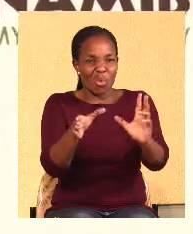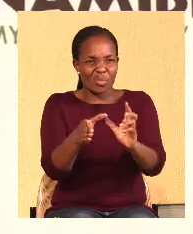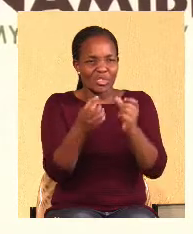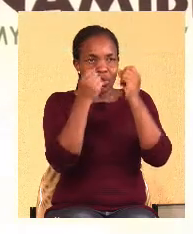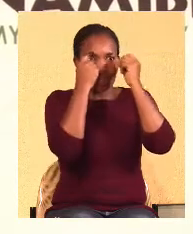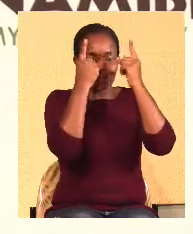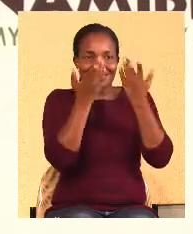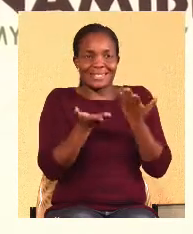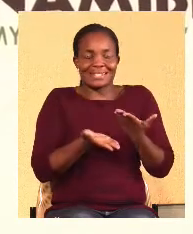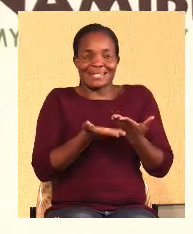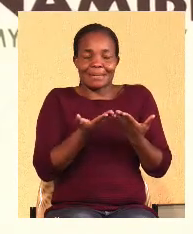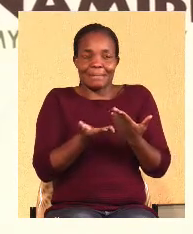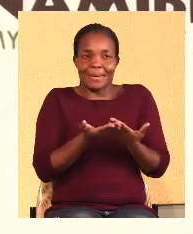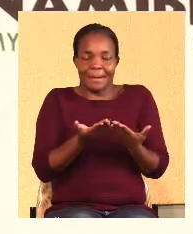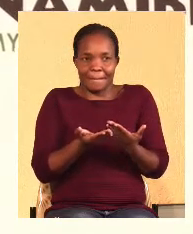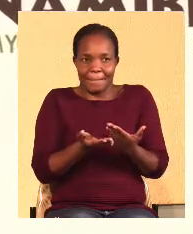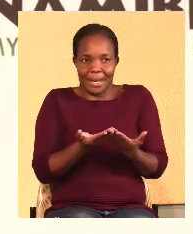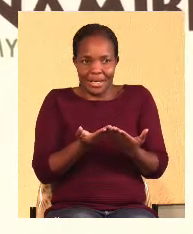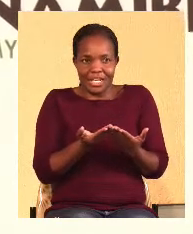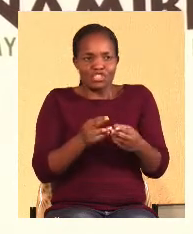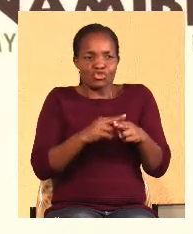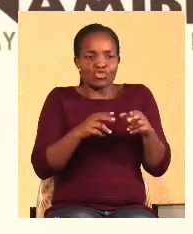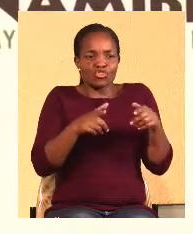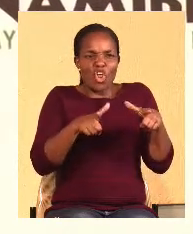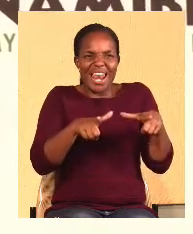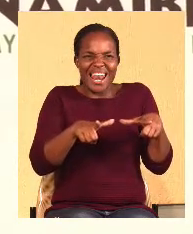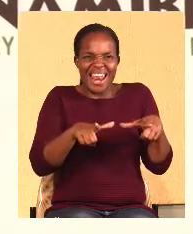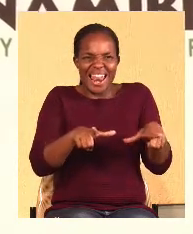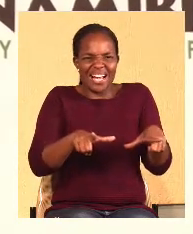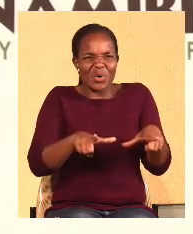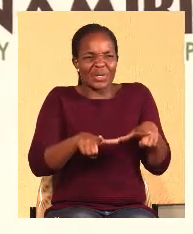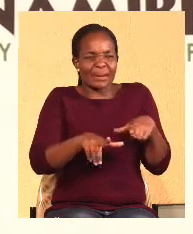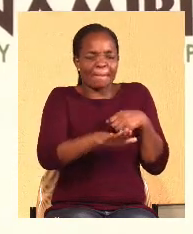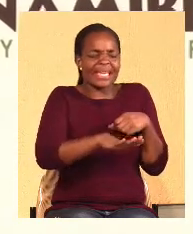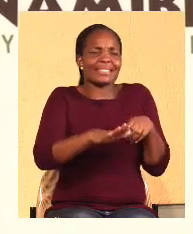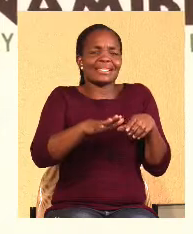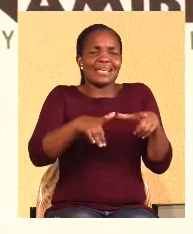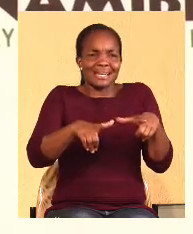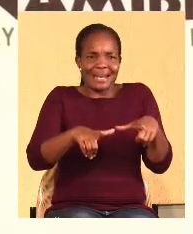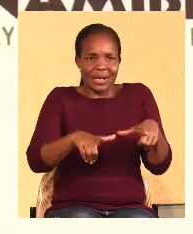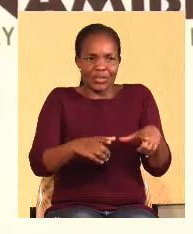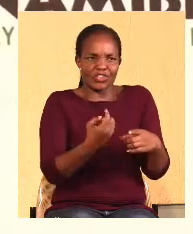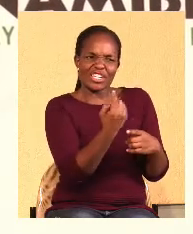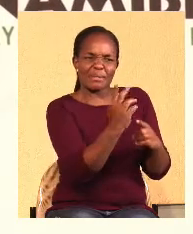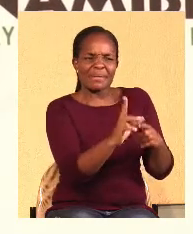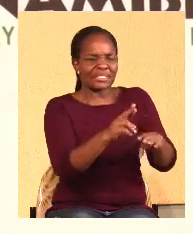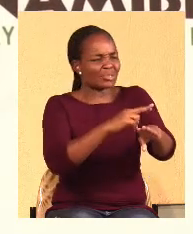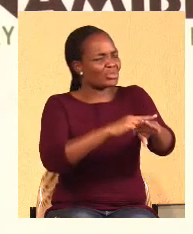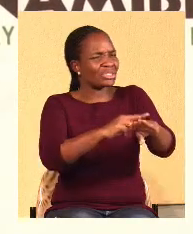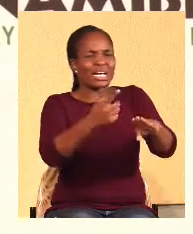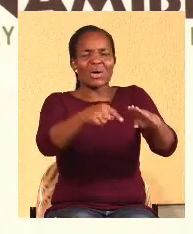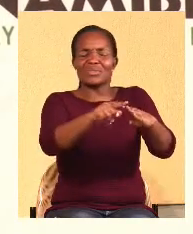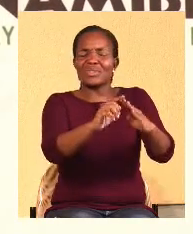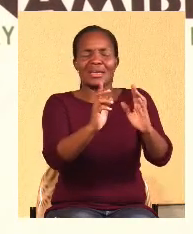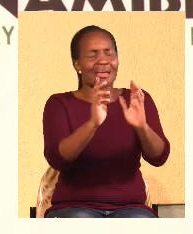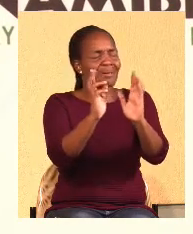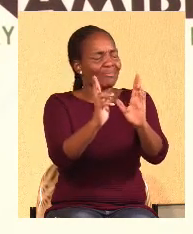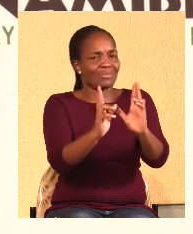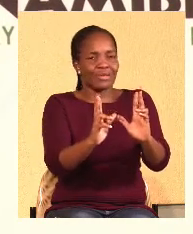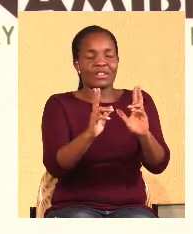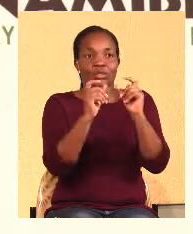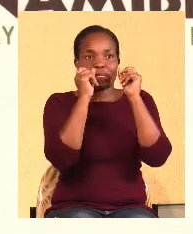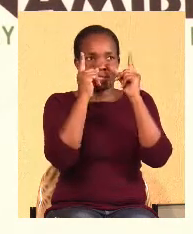to strive to use a language that can be understood by the ordinary person. And sometimes, I think as